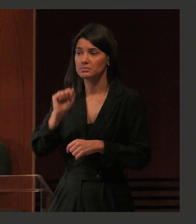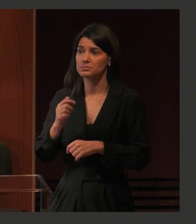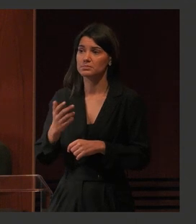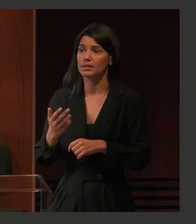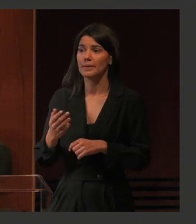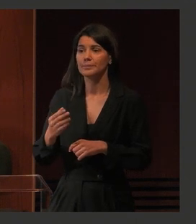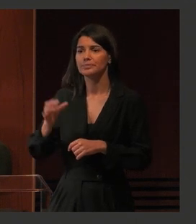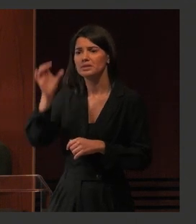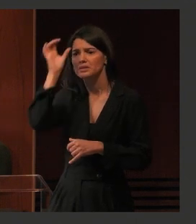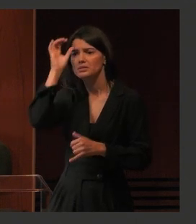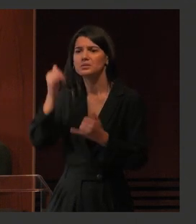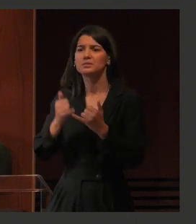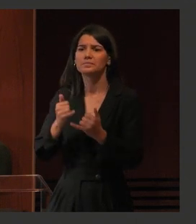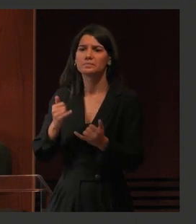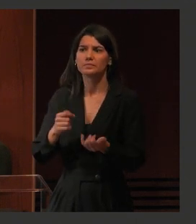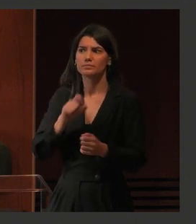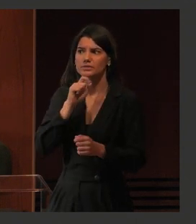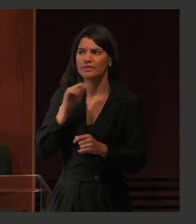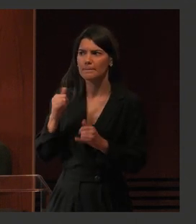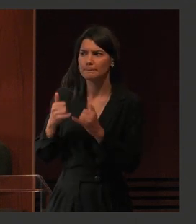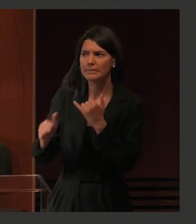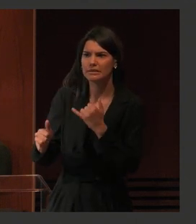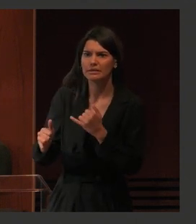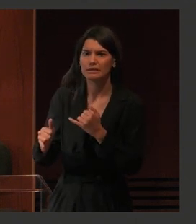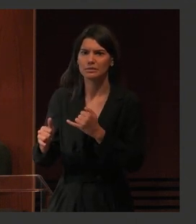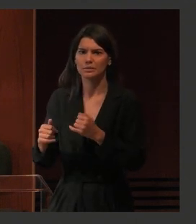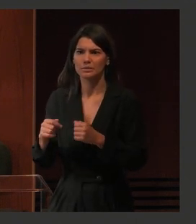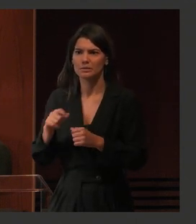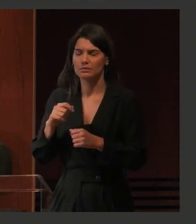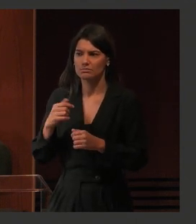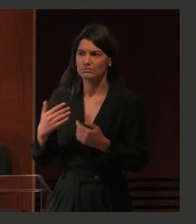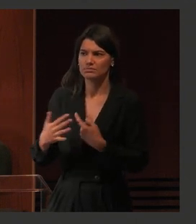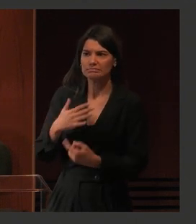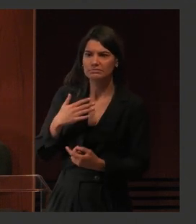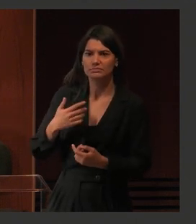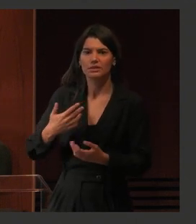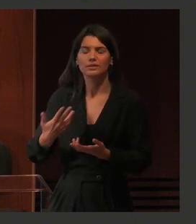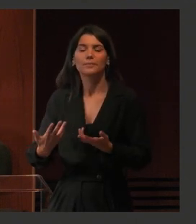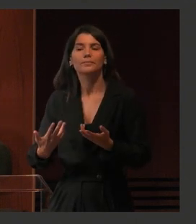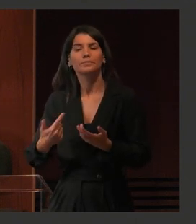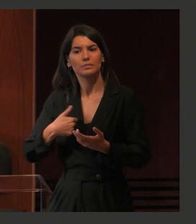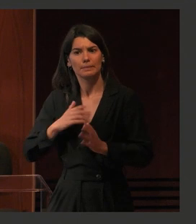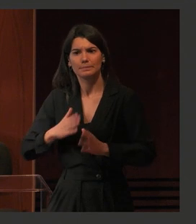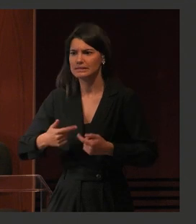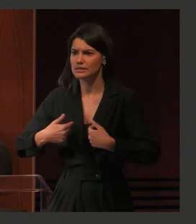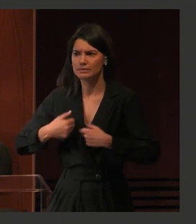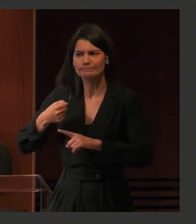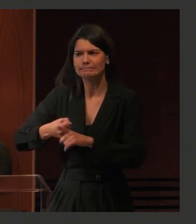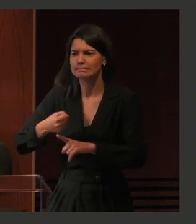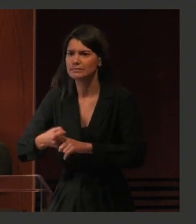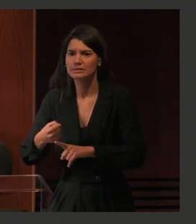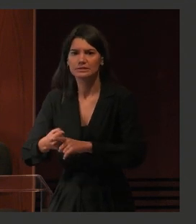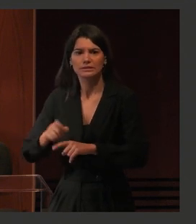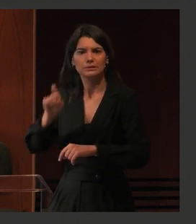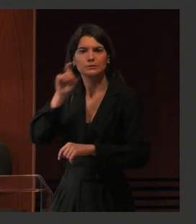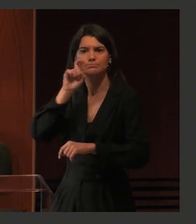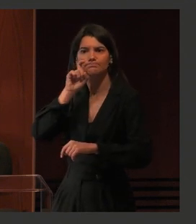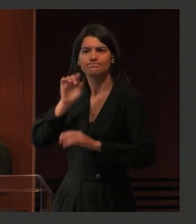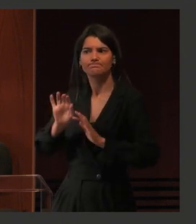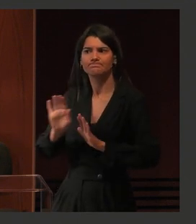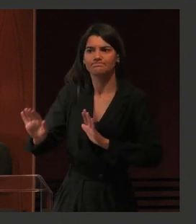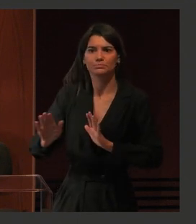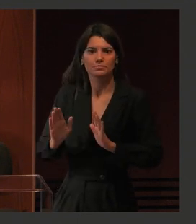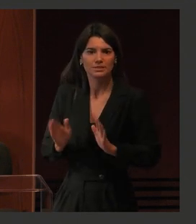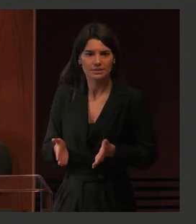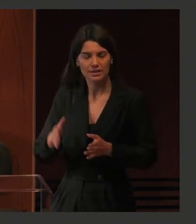us. That's a danger. We have to react and we have to defend ourselves from artificial intelligence.